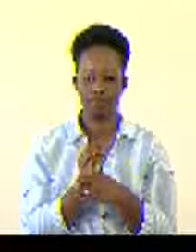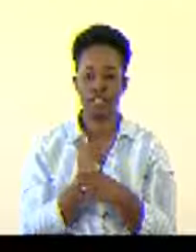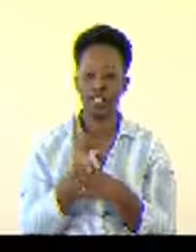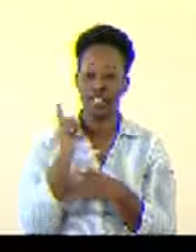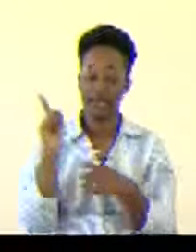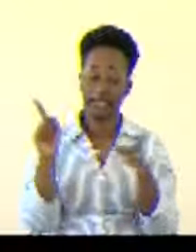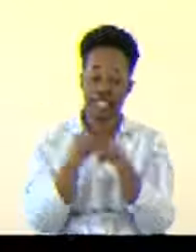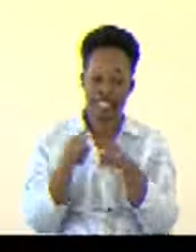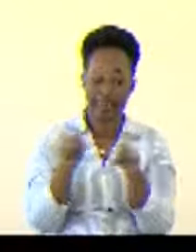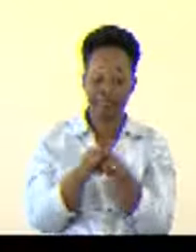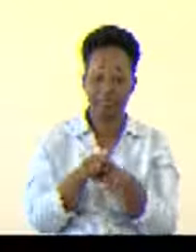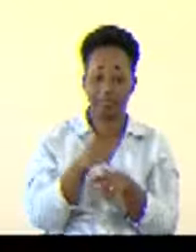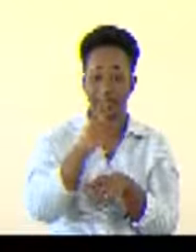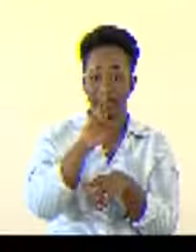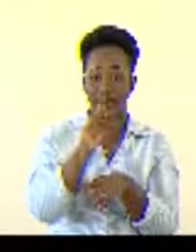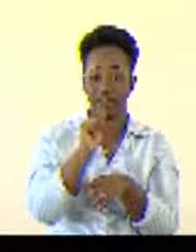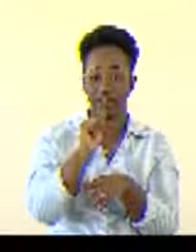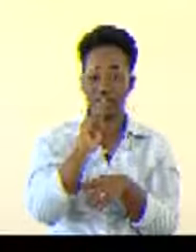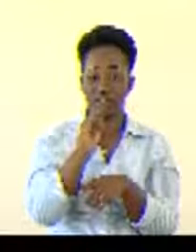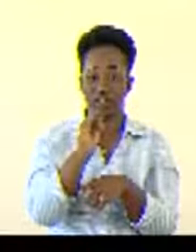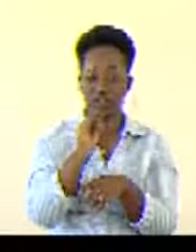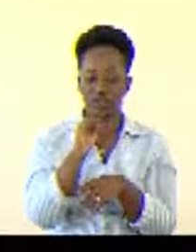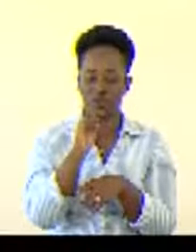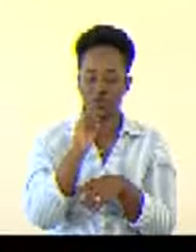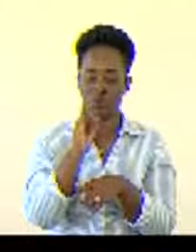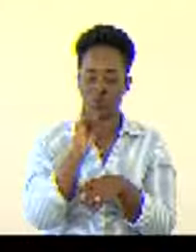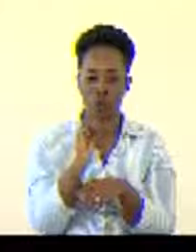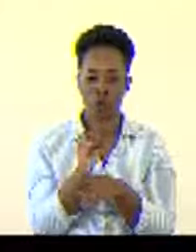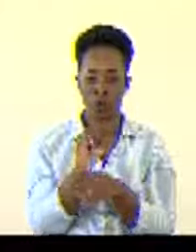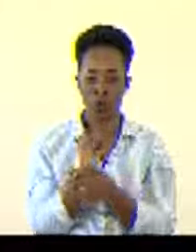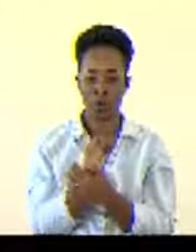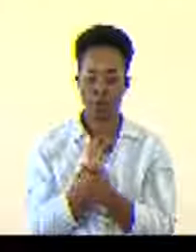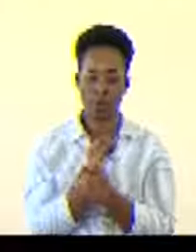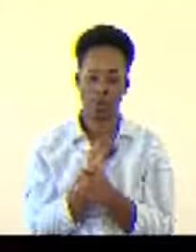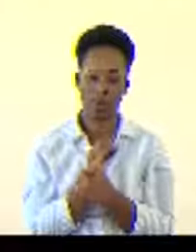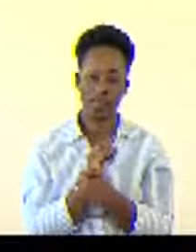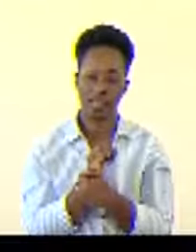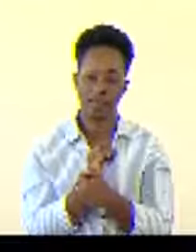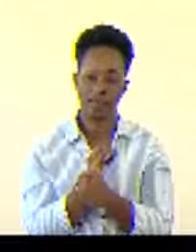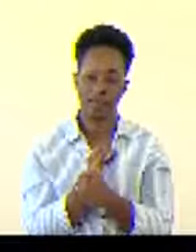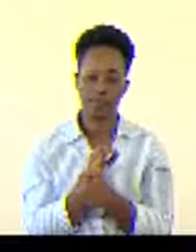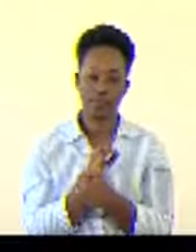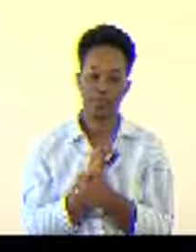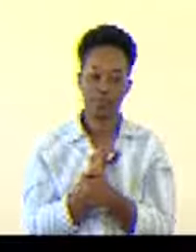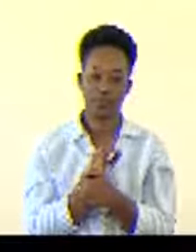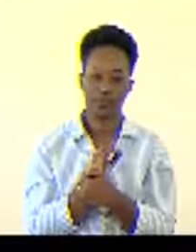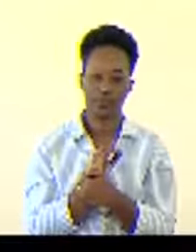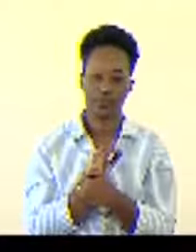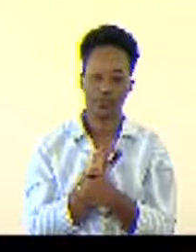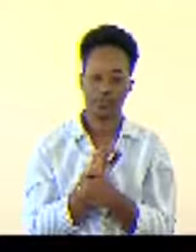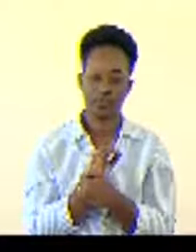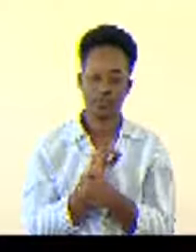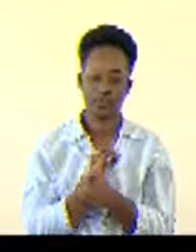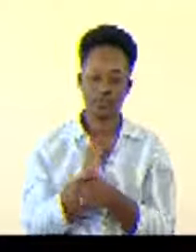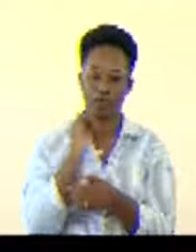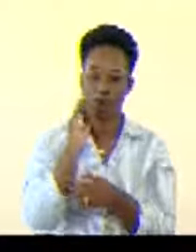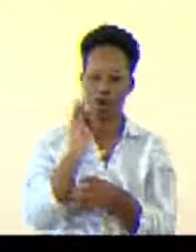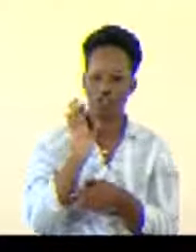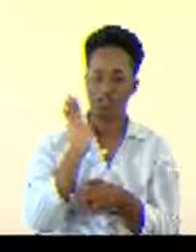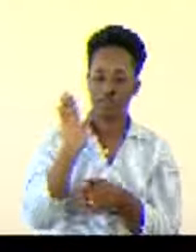ratio, we said this is the ratio, this is the ratio of the